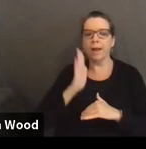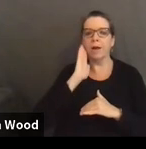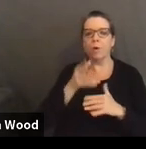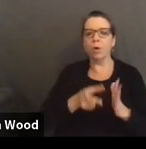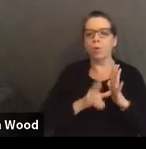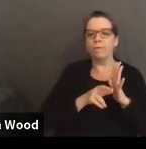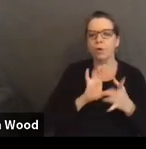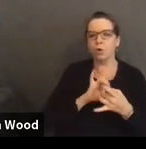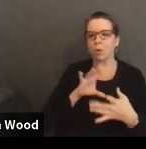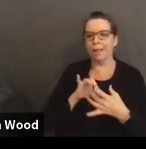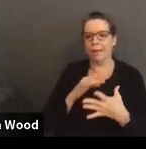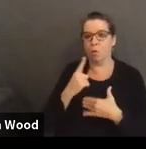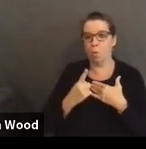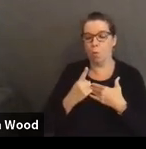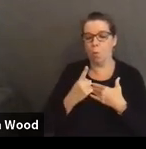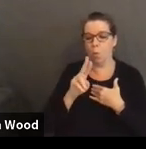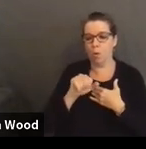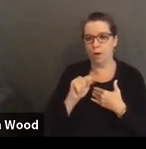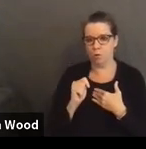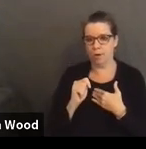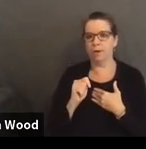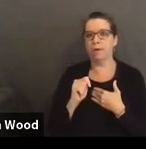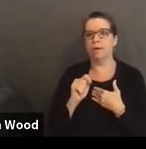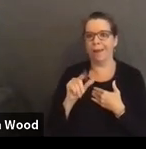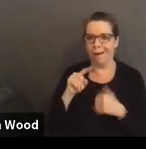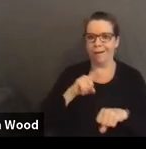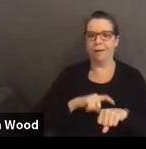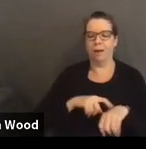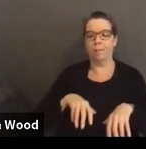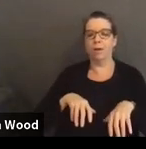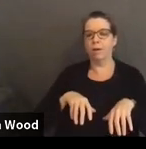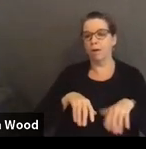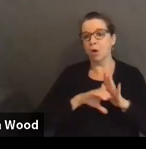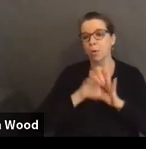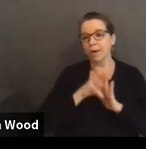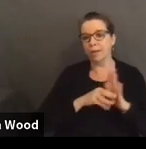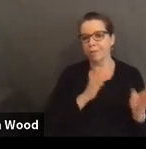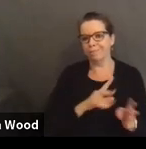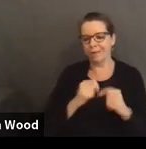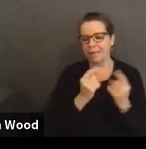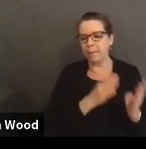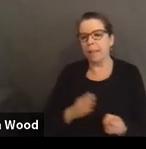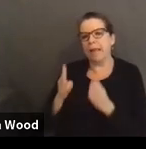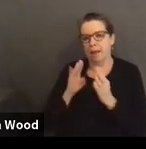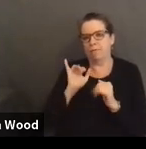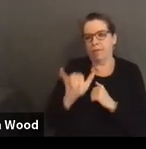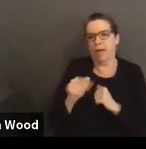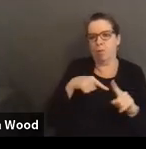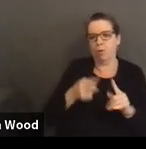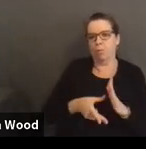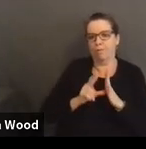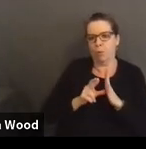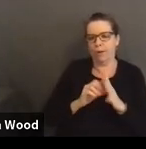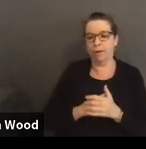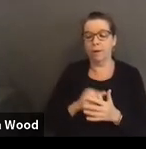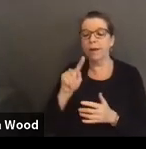and released one unit at a time. Adoption teams should plan for this when reviewing the product. Also,